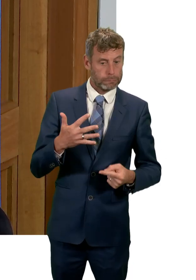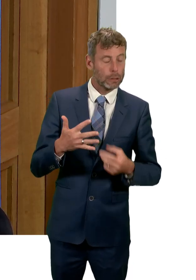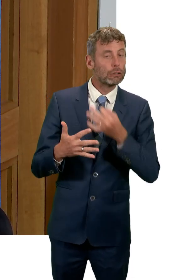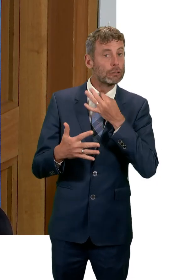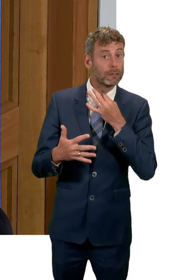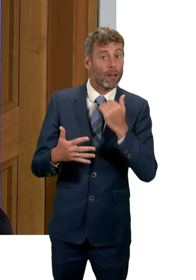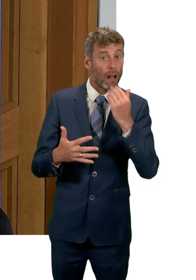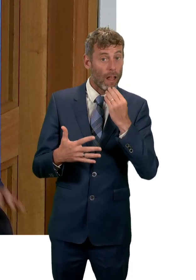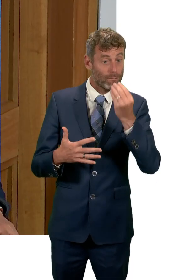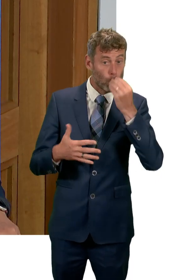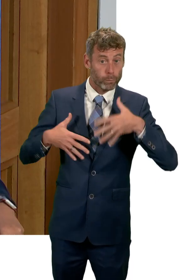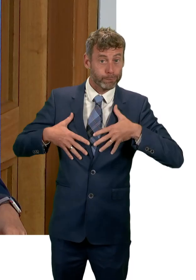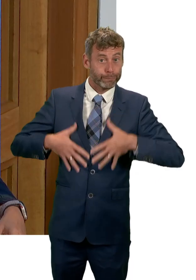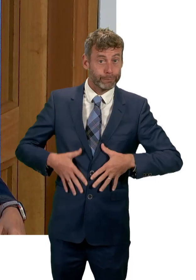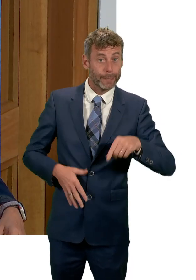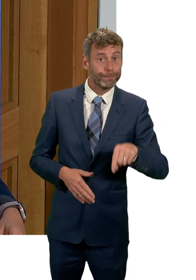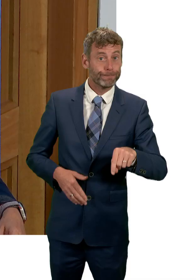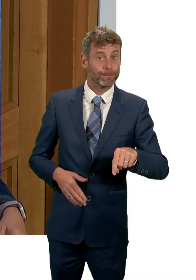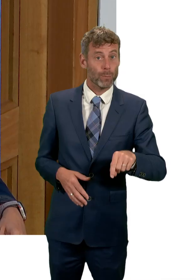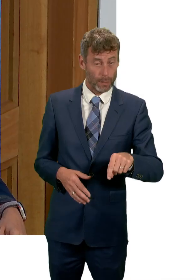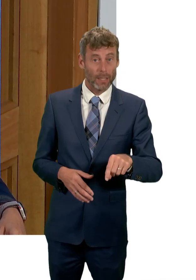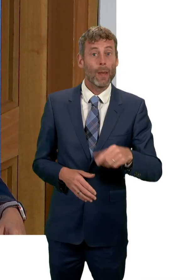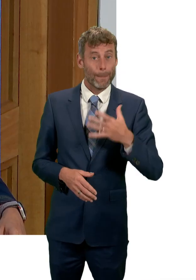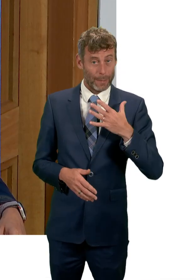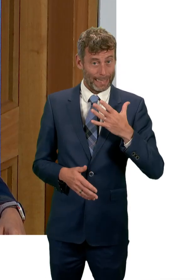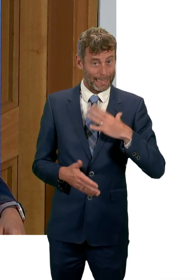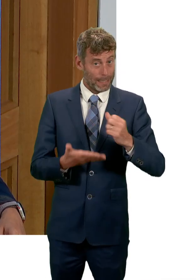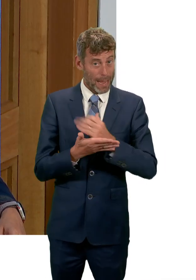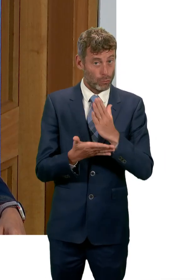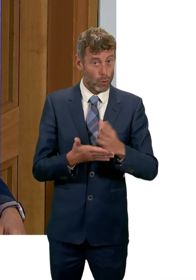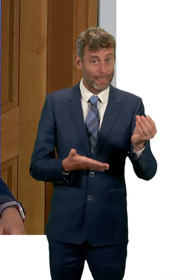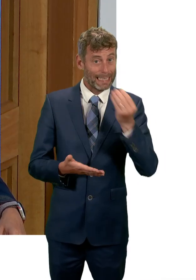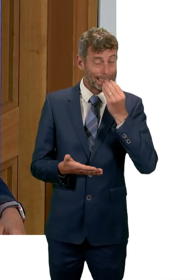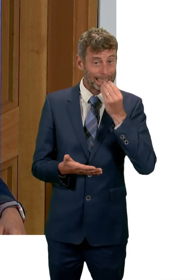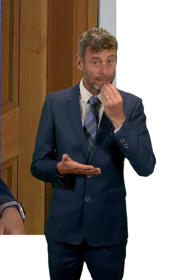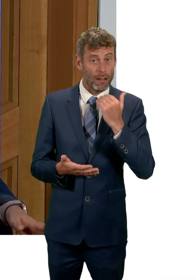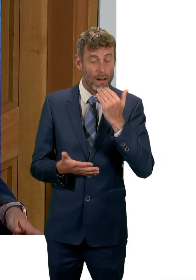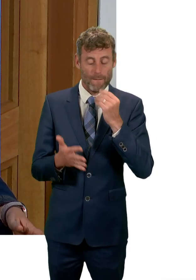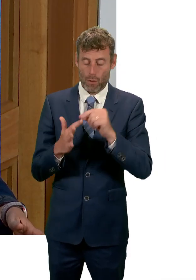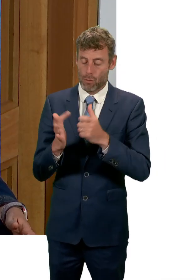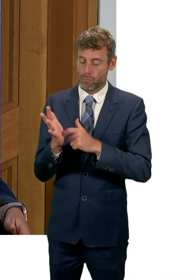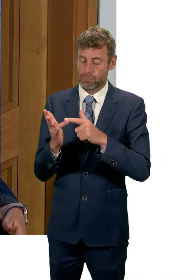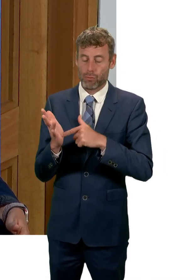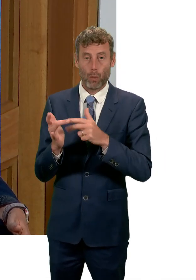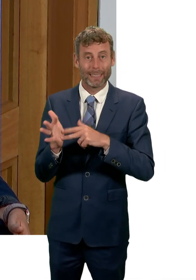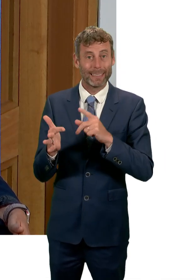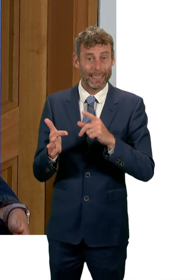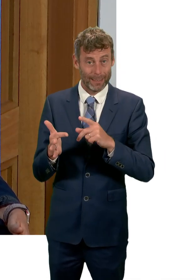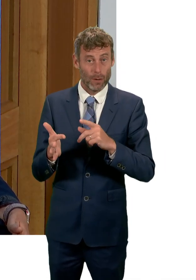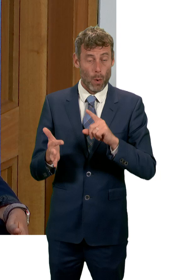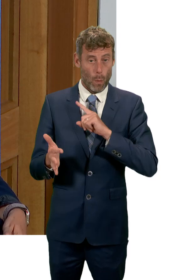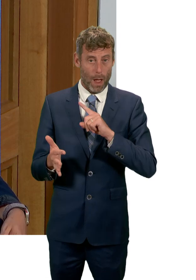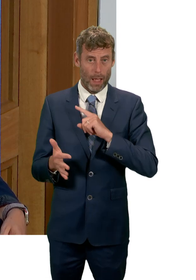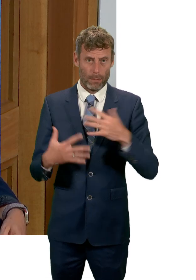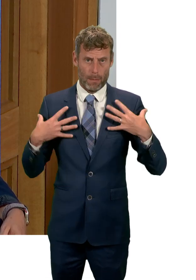need to be aware of the amount of protein that they're consuming, because you don't want to lose the healthy muscle mass